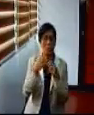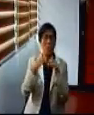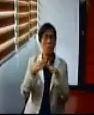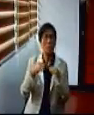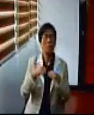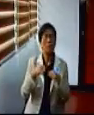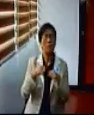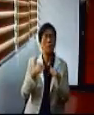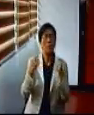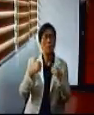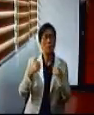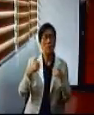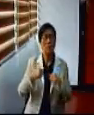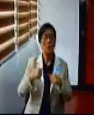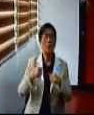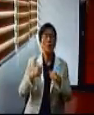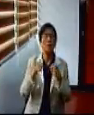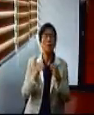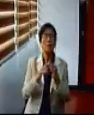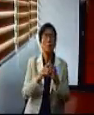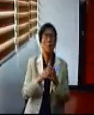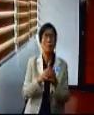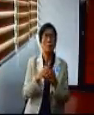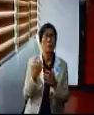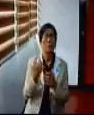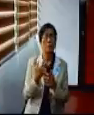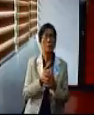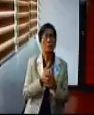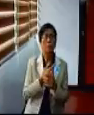has at least respected human rights.